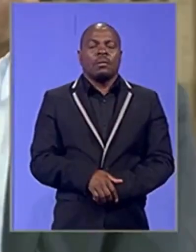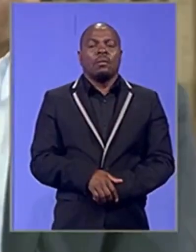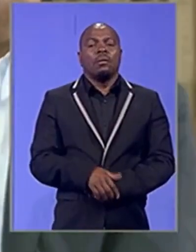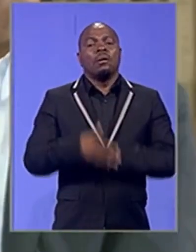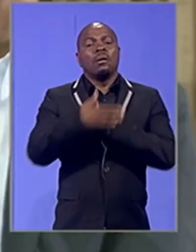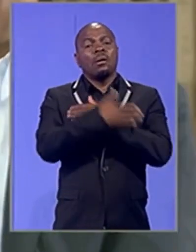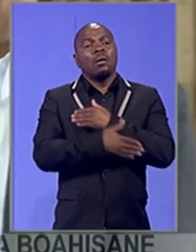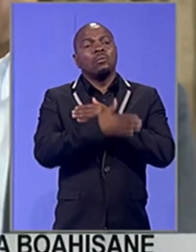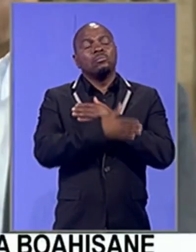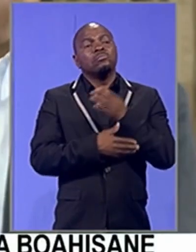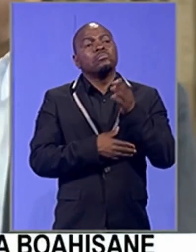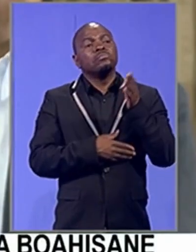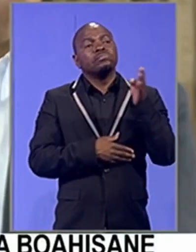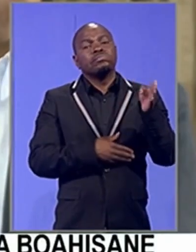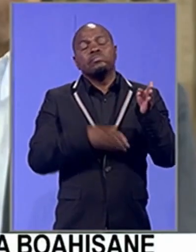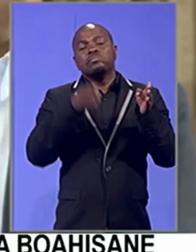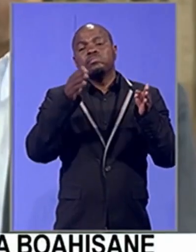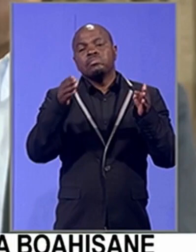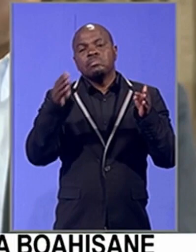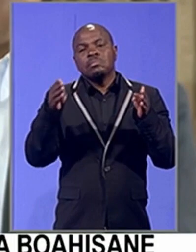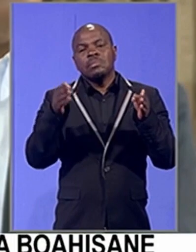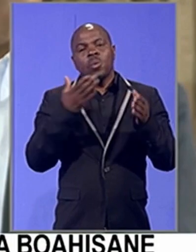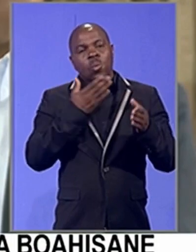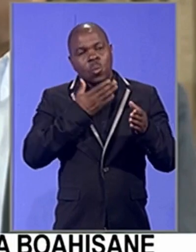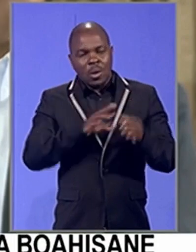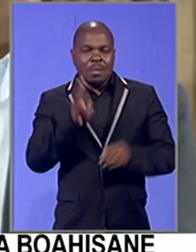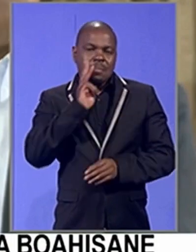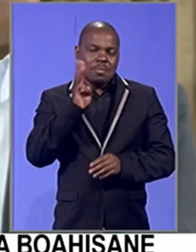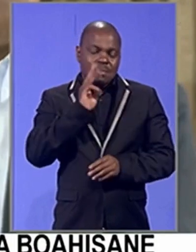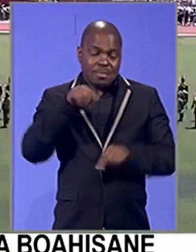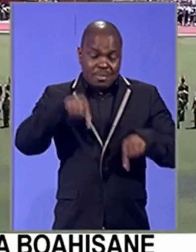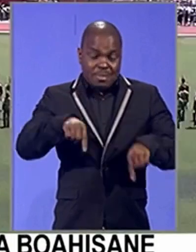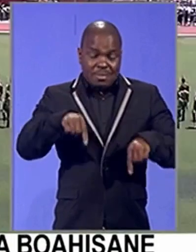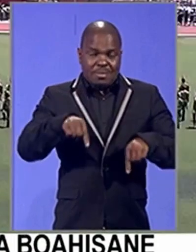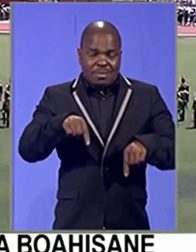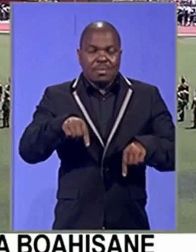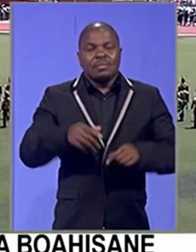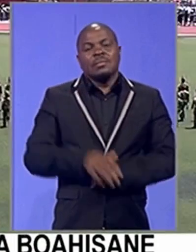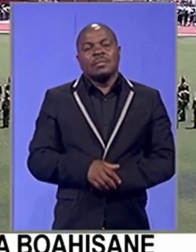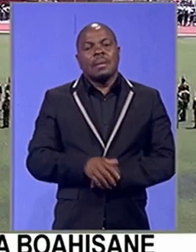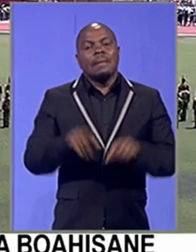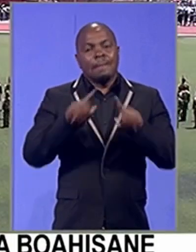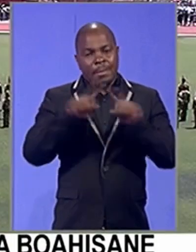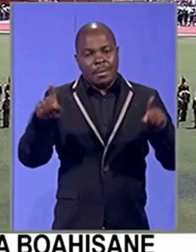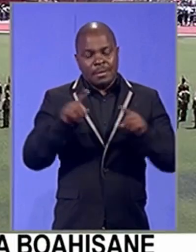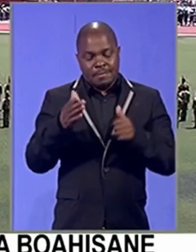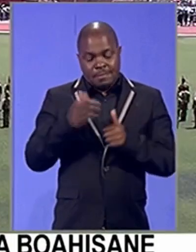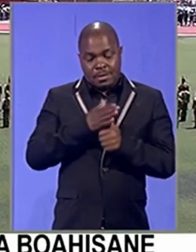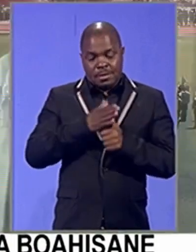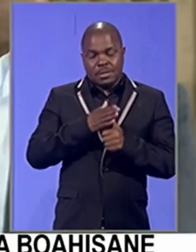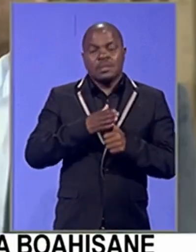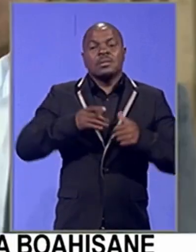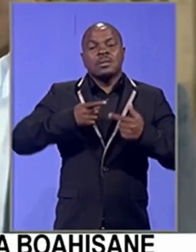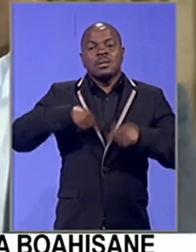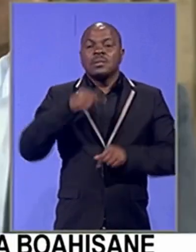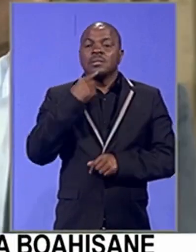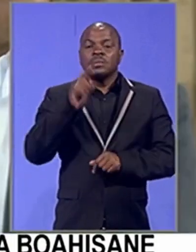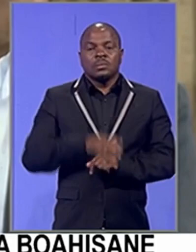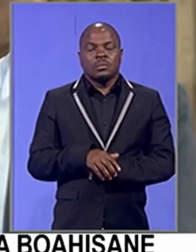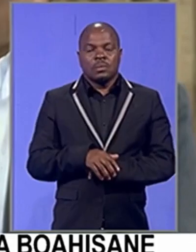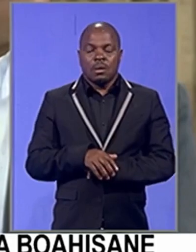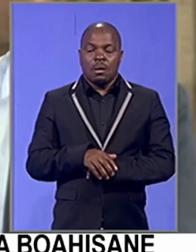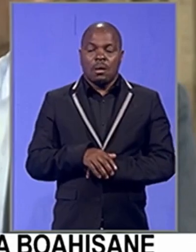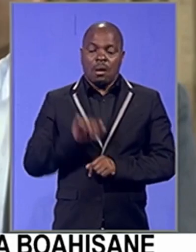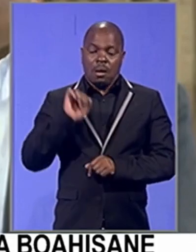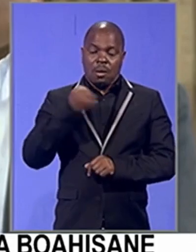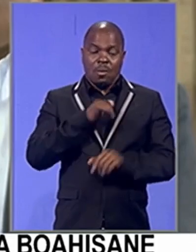dinaha tseo di ntseng di re batla metsi le tsona le hona jwale. Empa re tla qala ka hore re bone hore